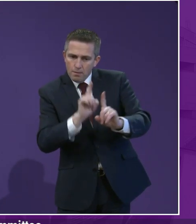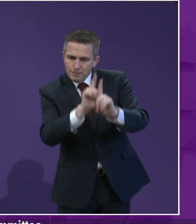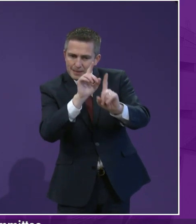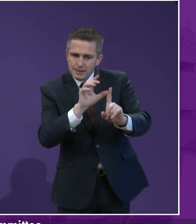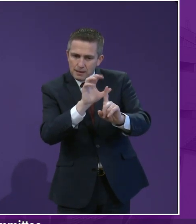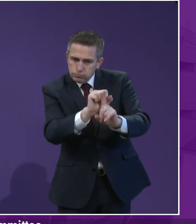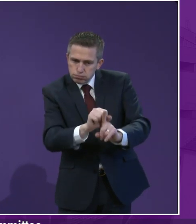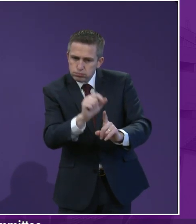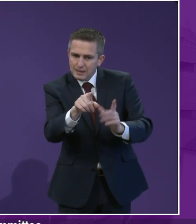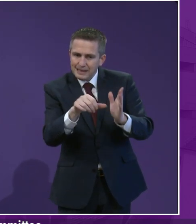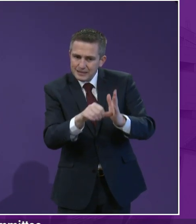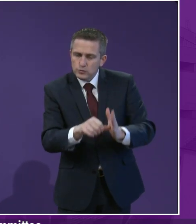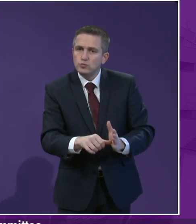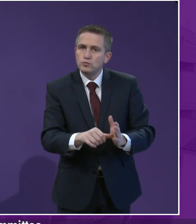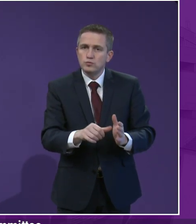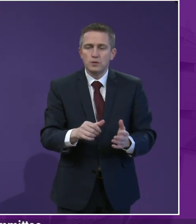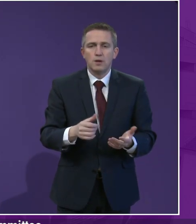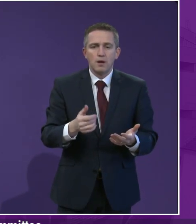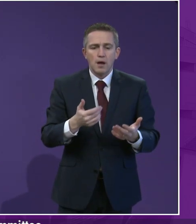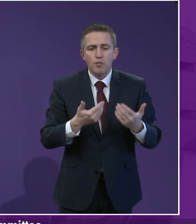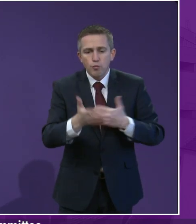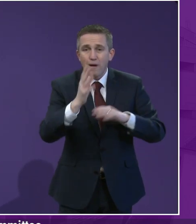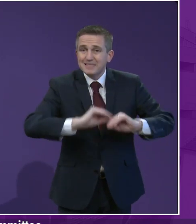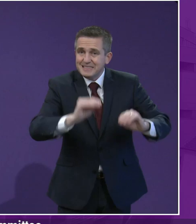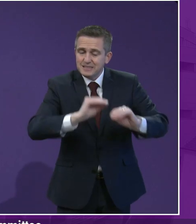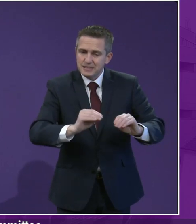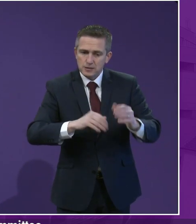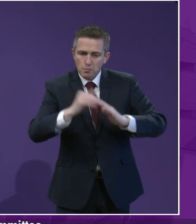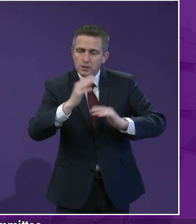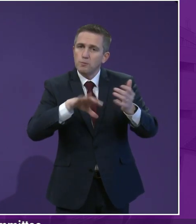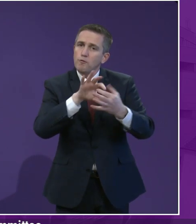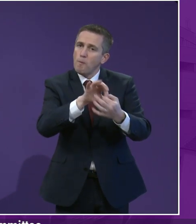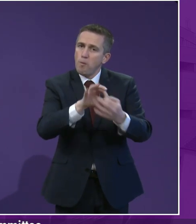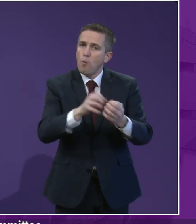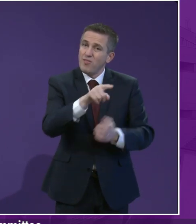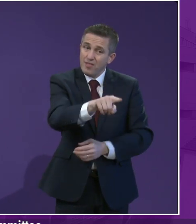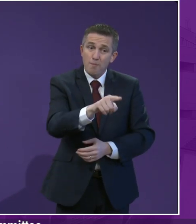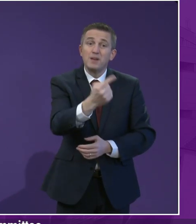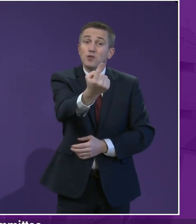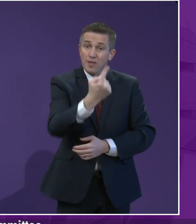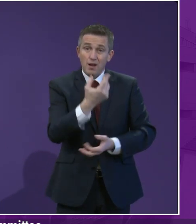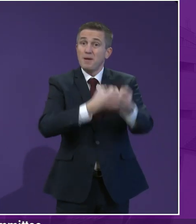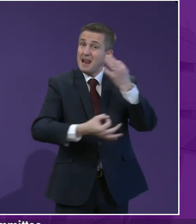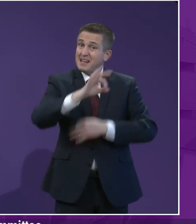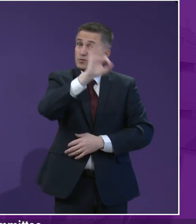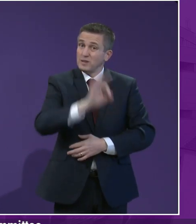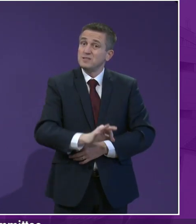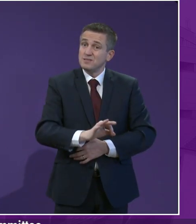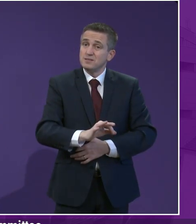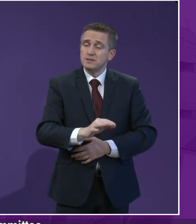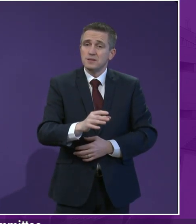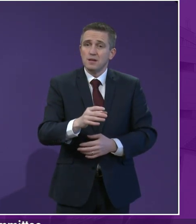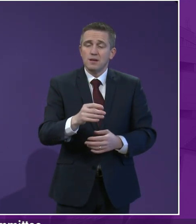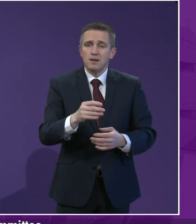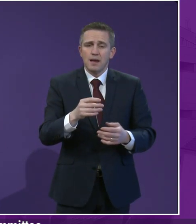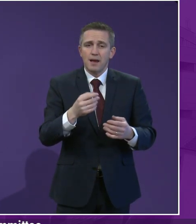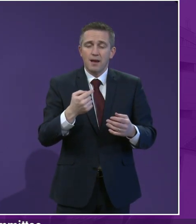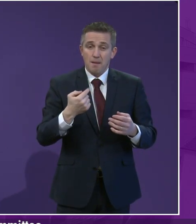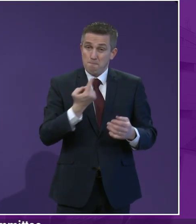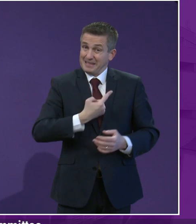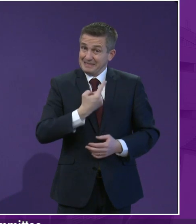But there's quite a lot of students, for a variety of reasons, are not accessing these services. And quite often it's the teaching staff that are